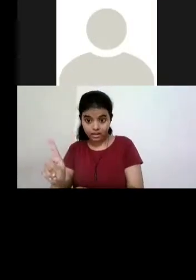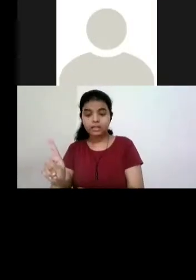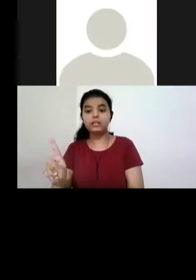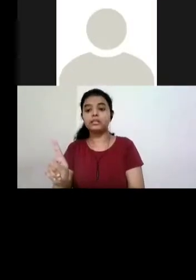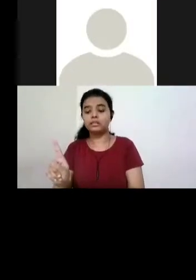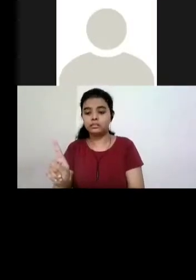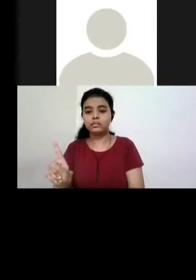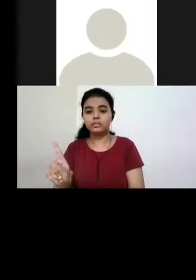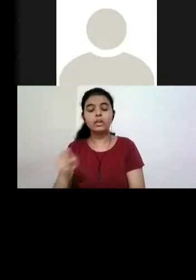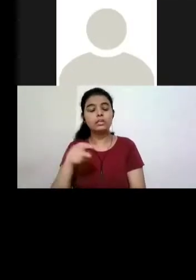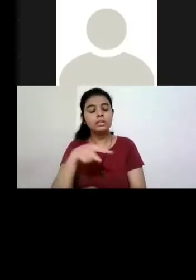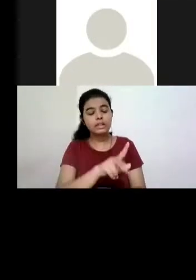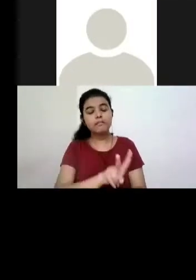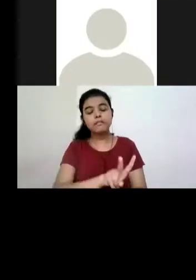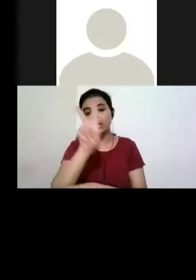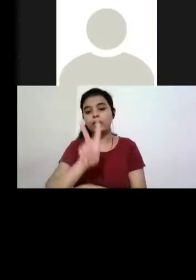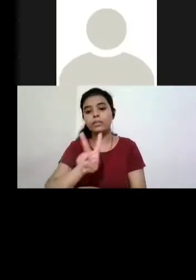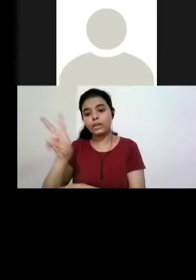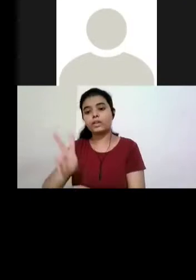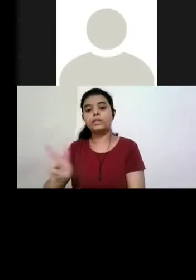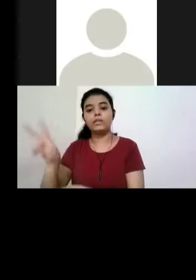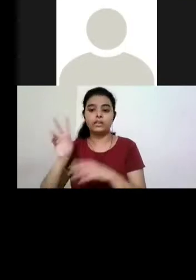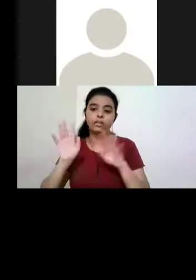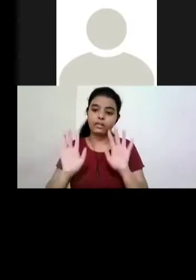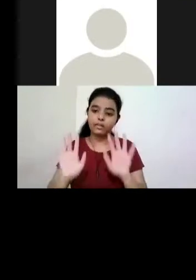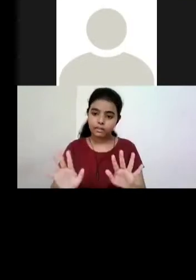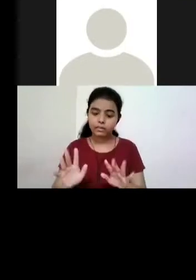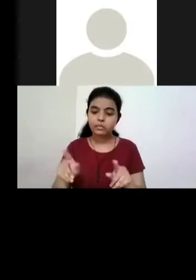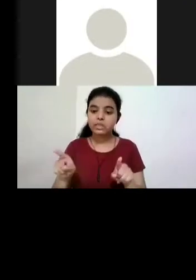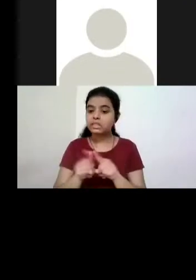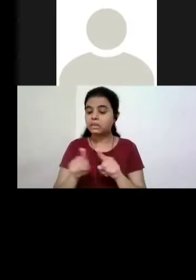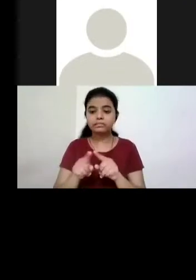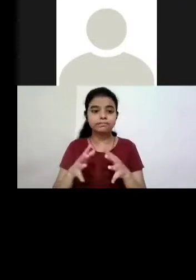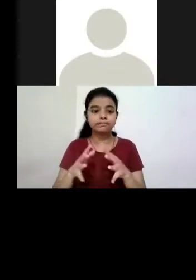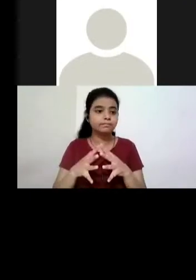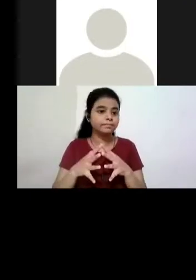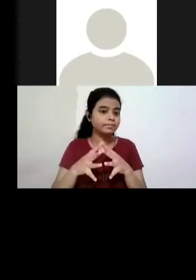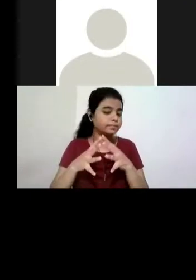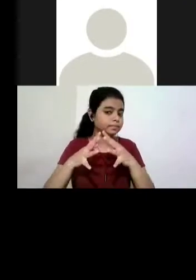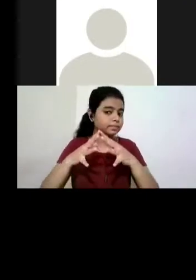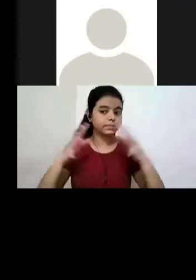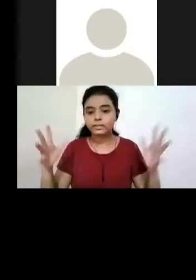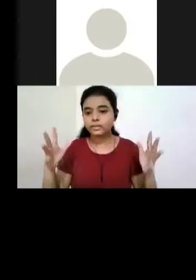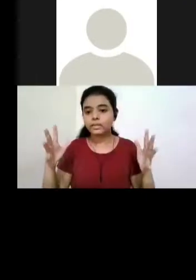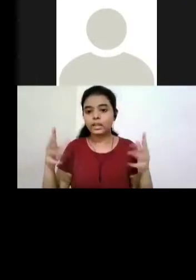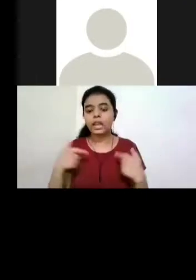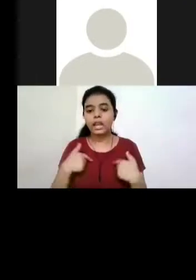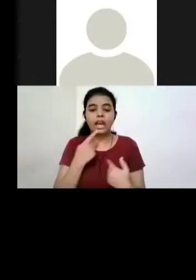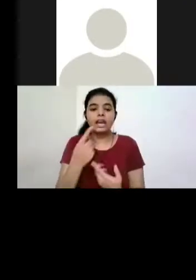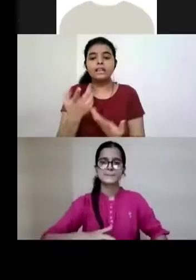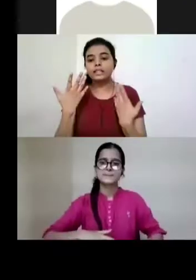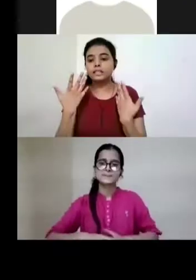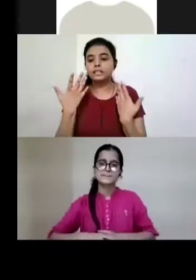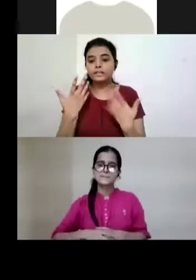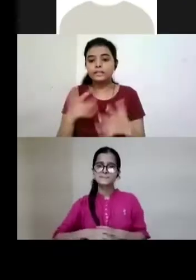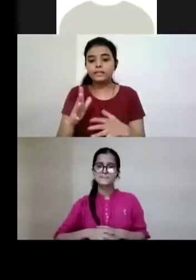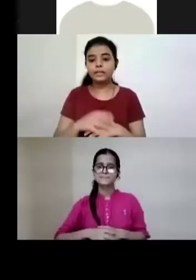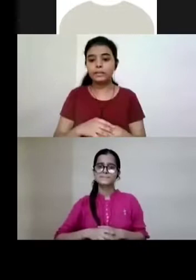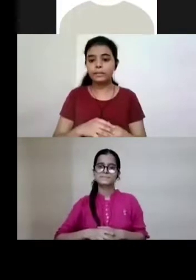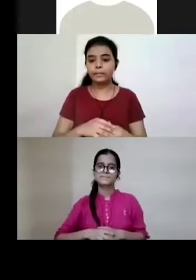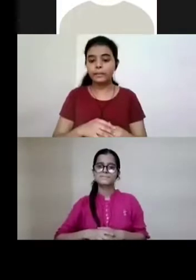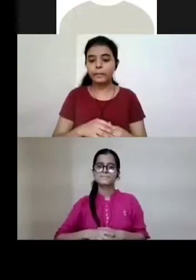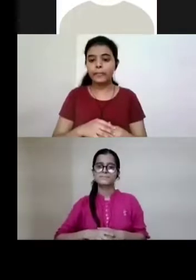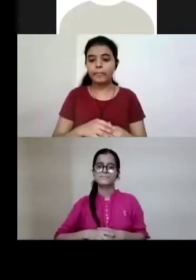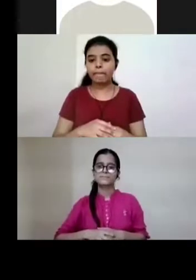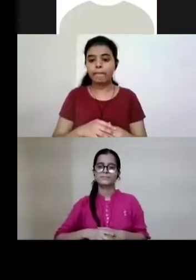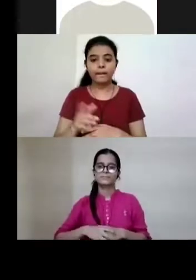value in themselves, I think it comes in a major way from the whole does, I mean, at least one body of thought or